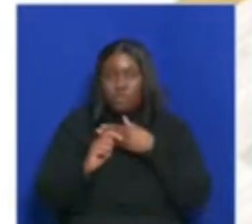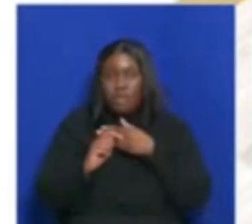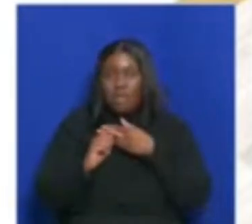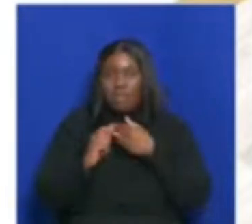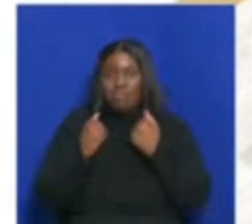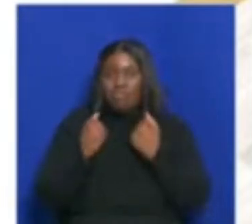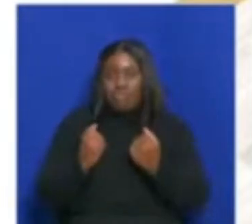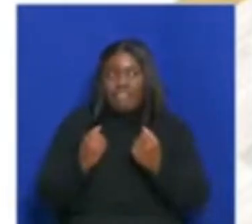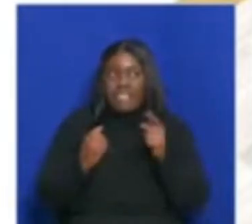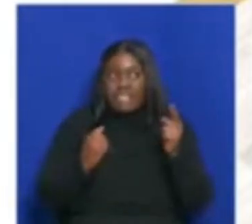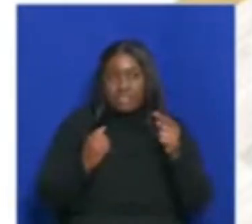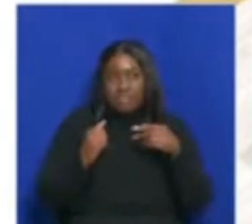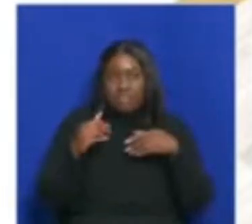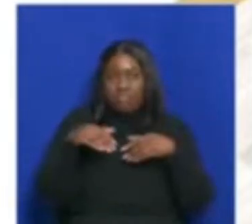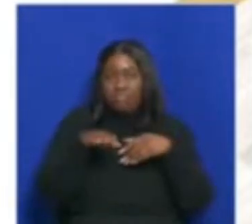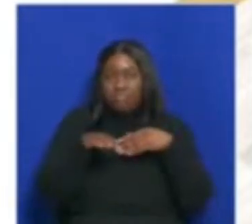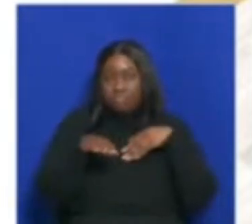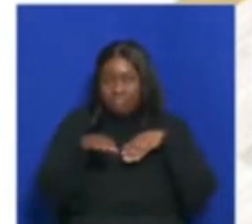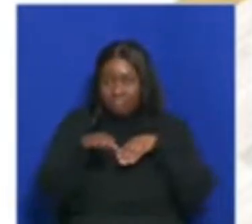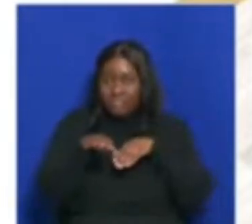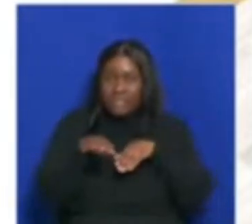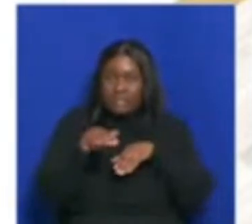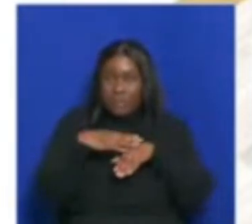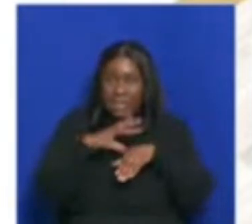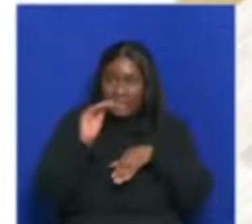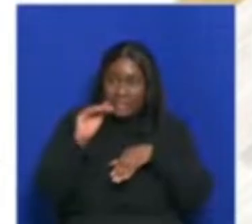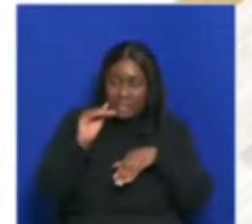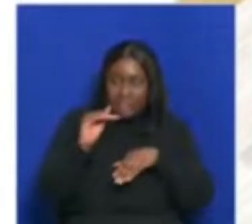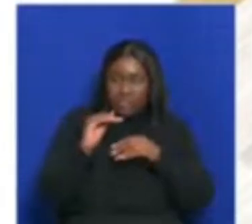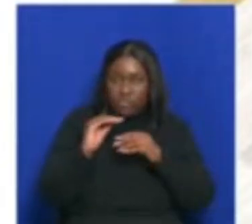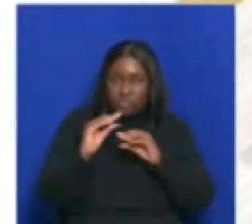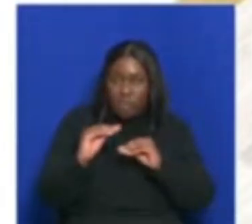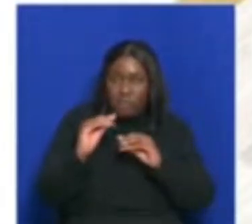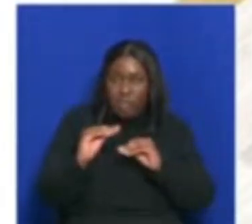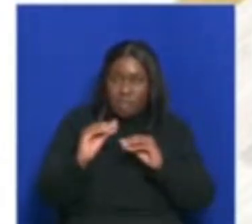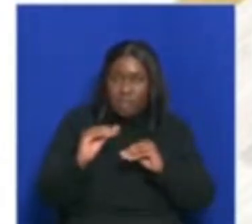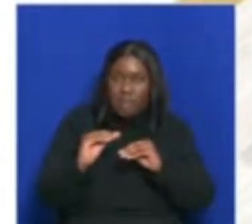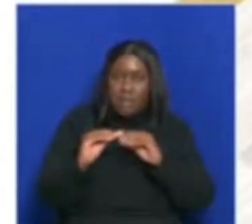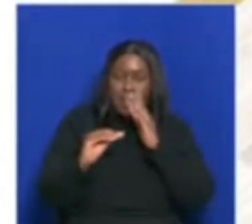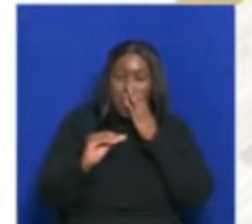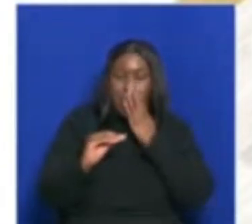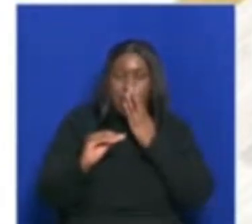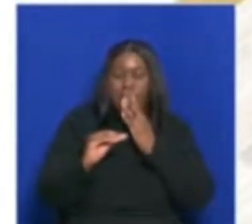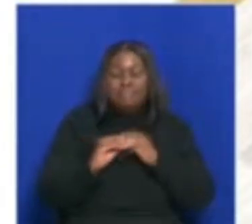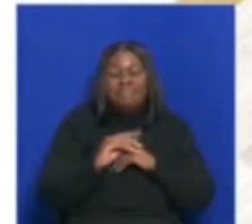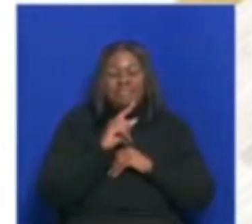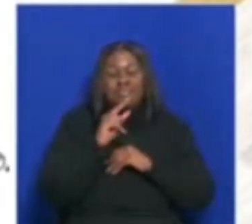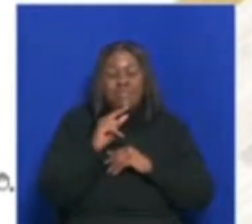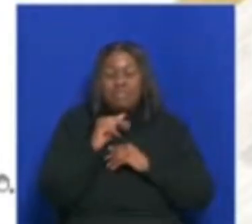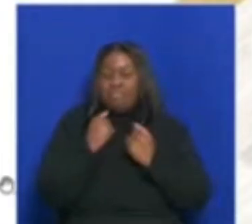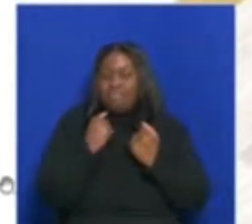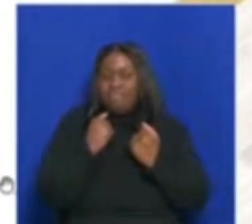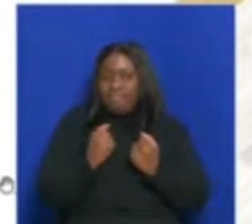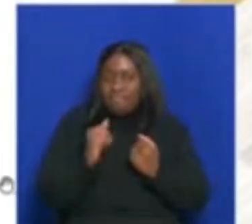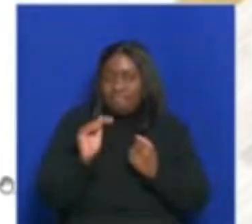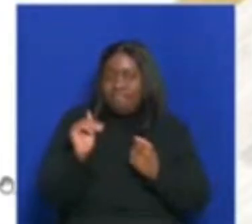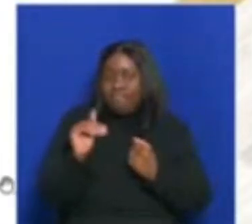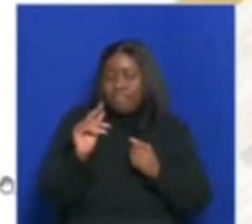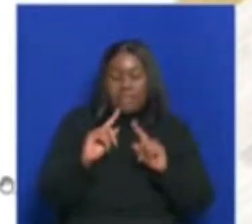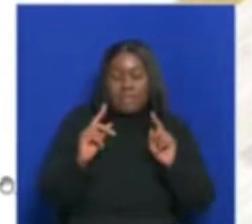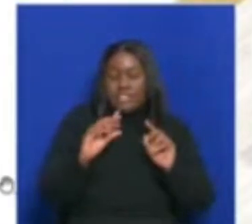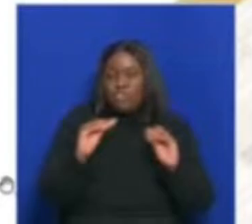second suspect, who was said to have been driving the Toyota Fortuner, to no avail. In the meantime,